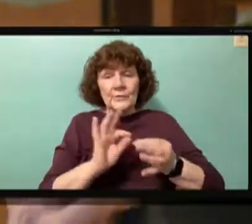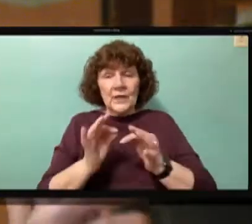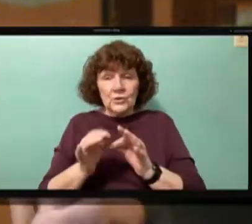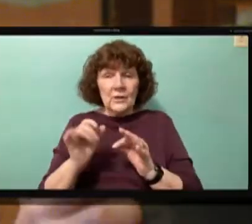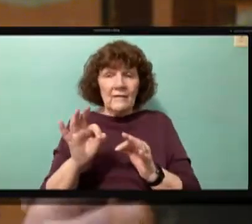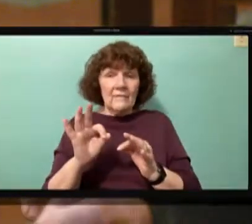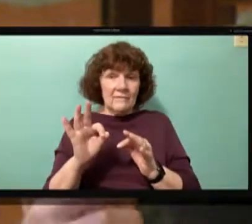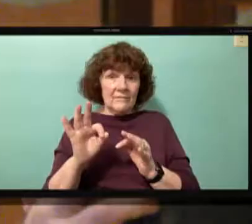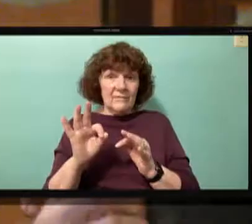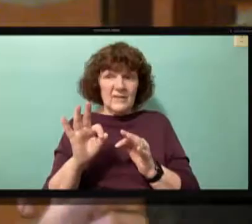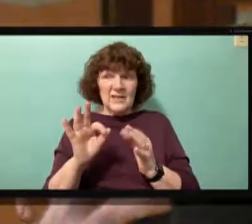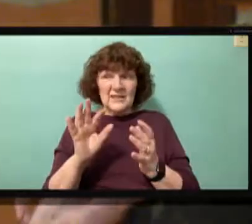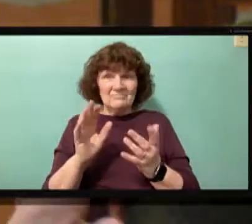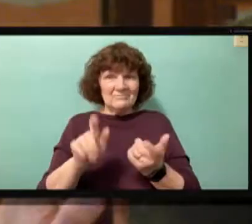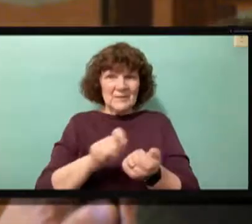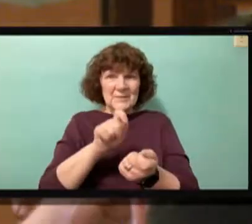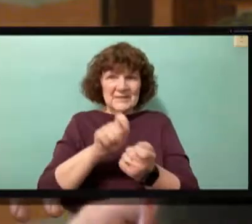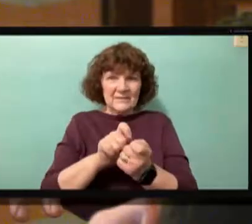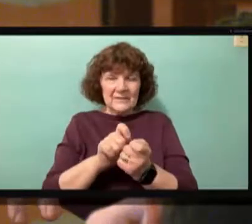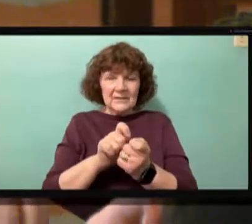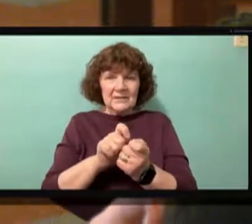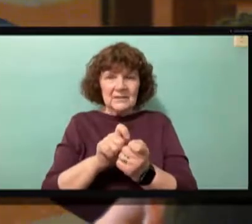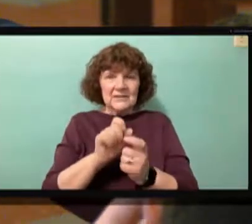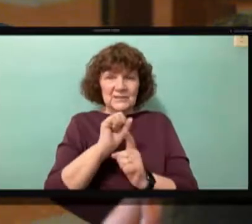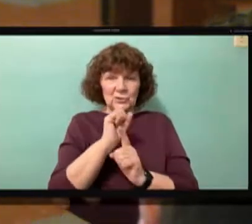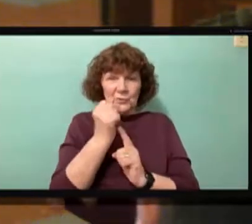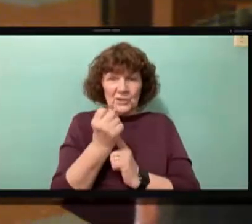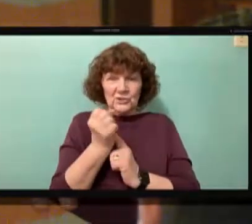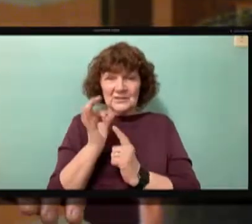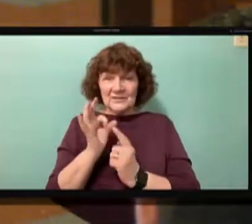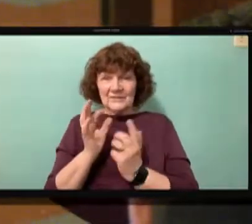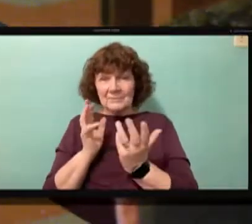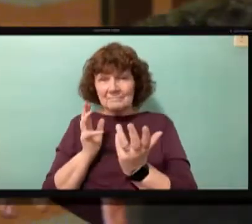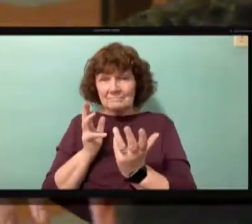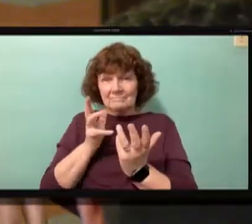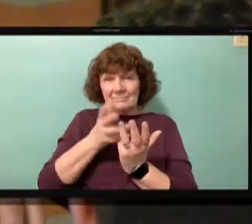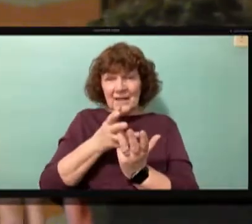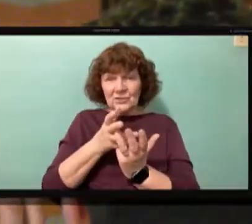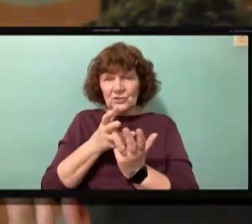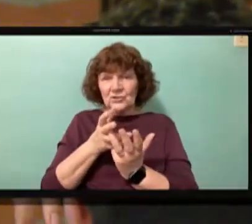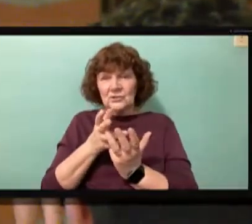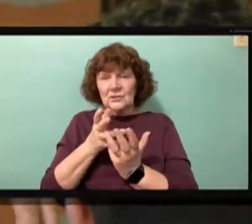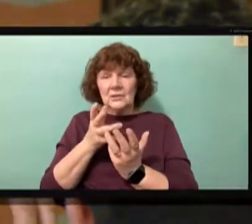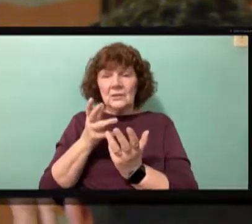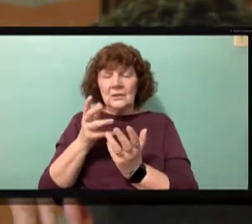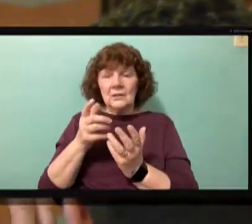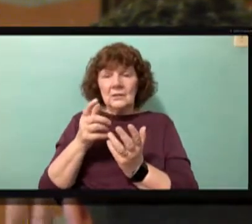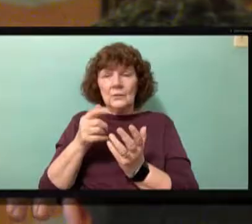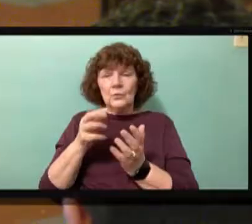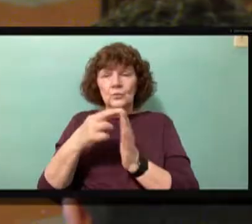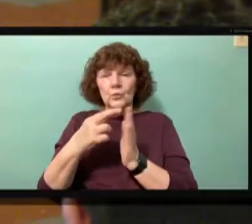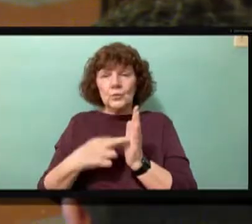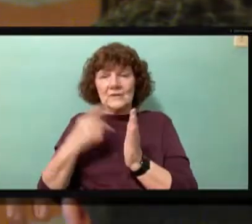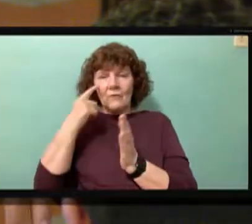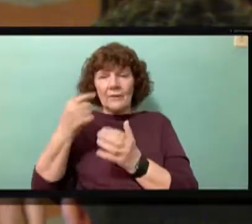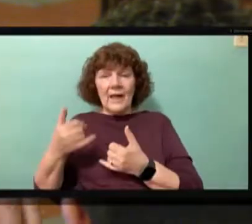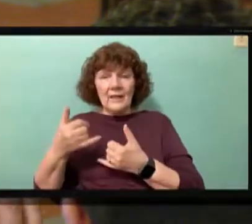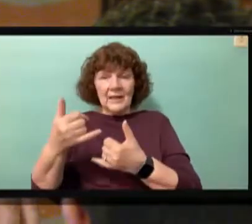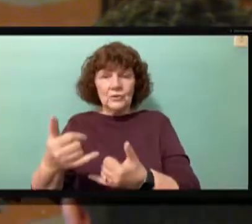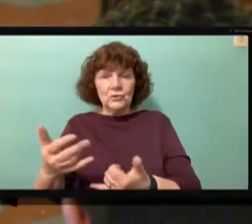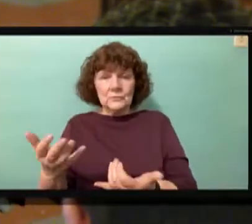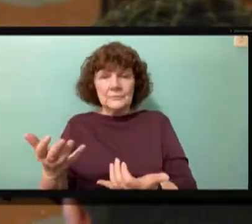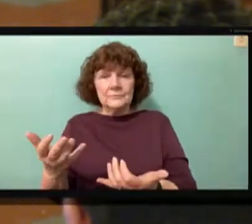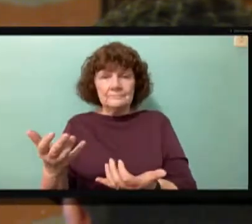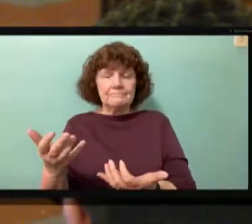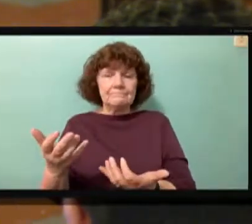specific circumstances provided for in the allocation comply with Treasury guidance. And if they